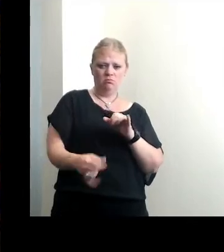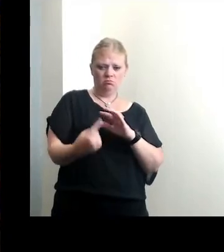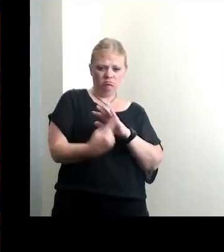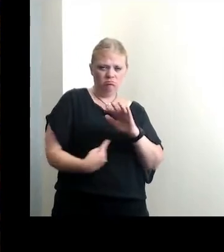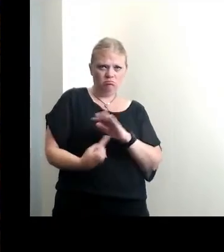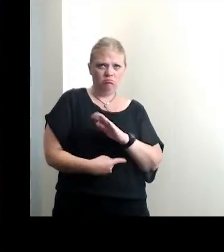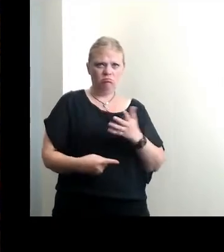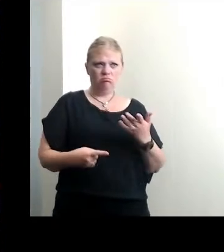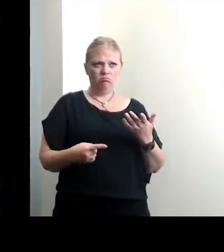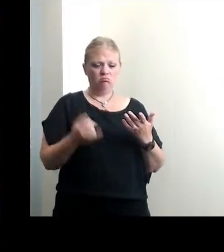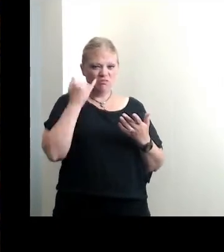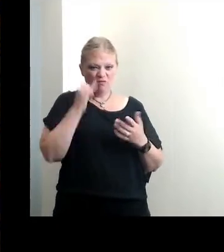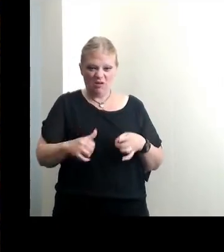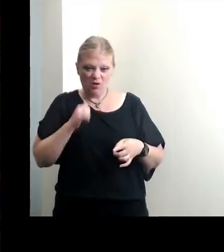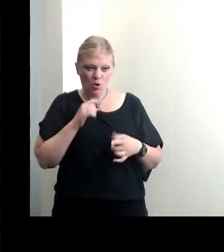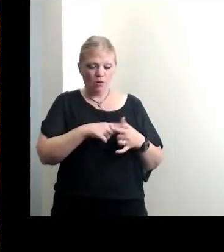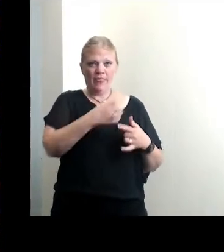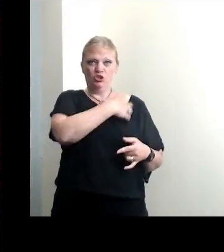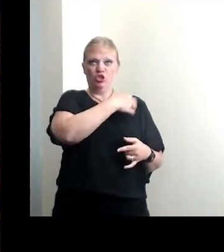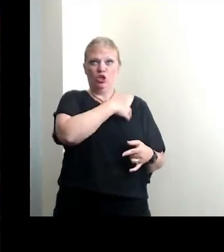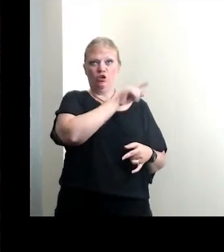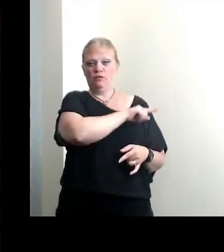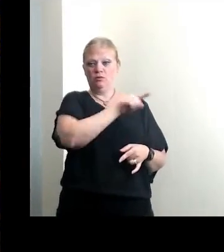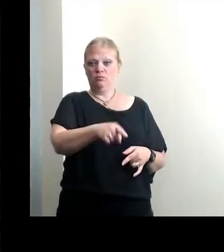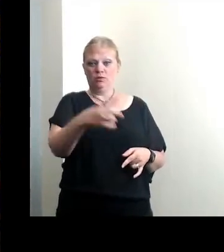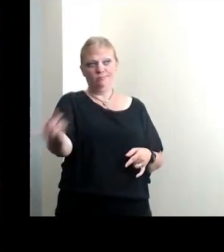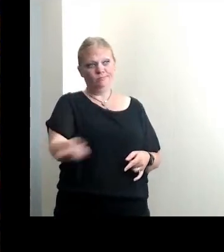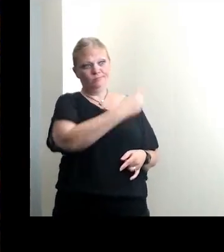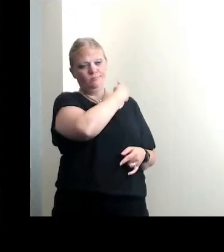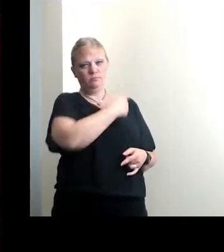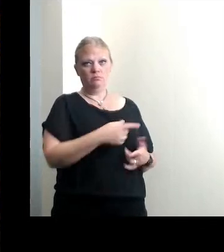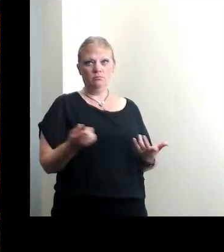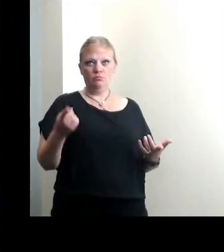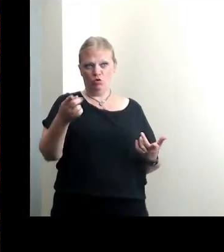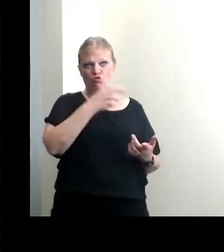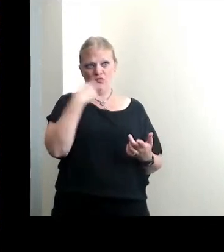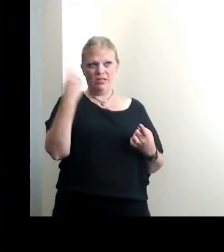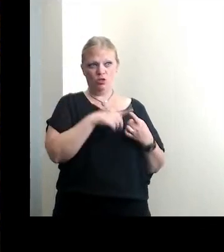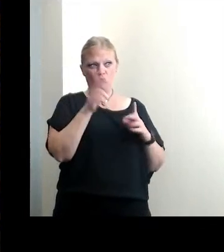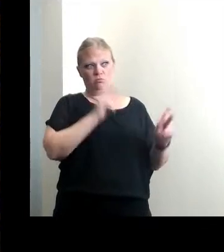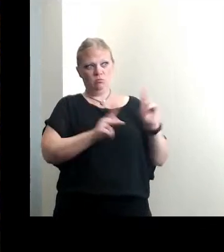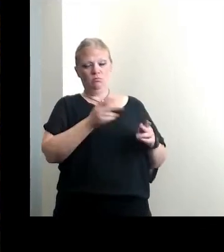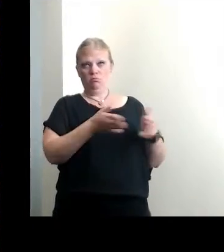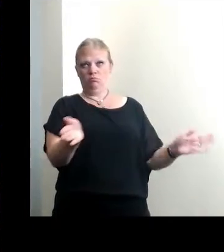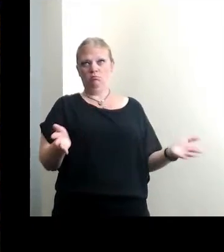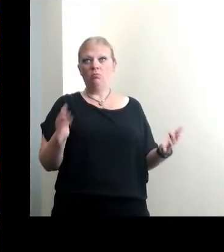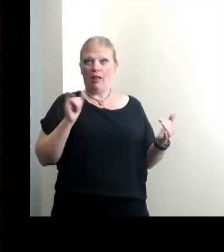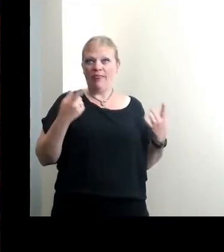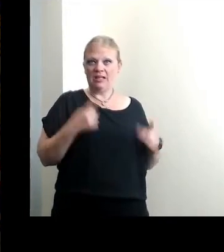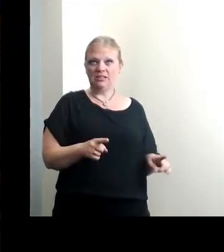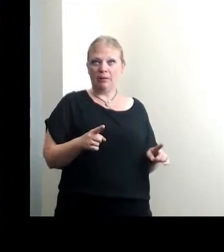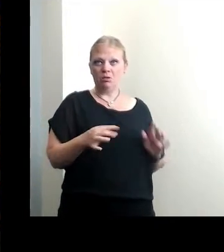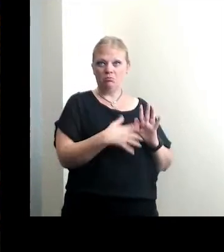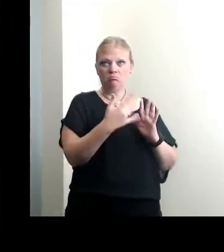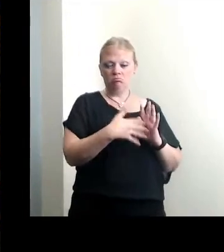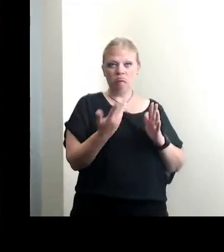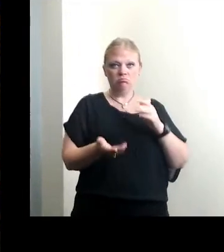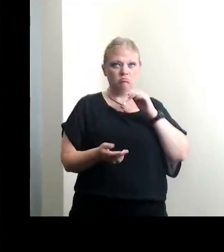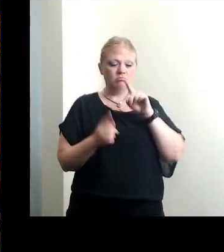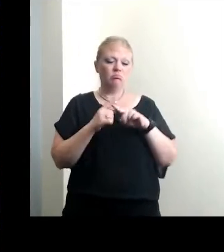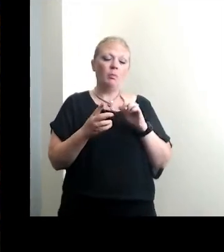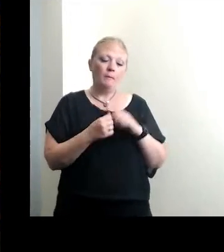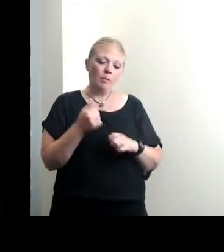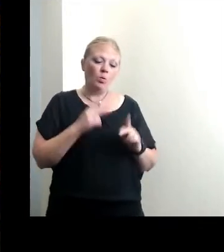actually sending the sheriffs out there and say, you're coming with us. You're a public health risk. And that has happened on occasion, but most people